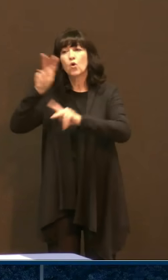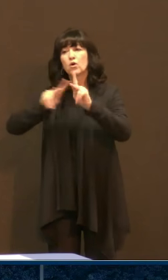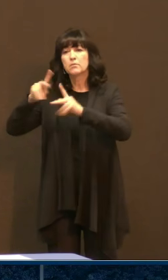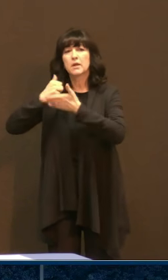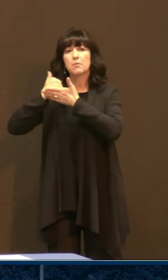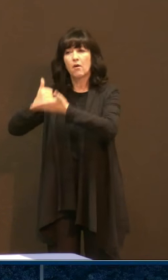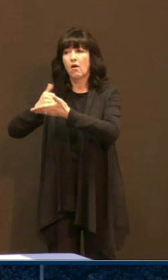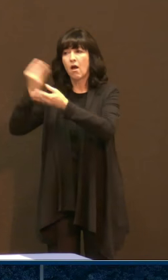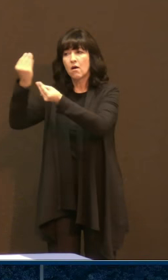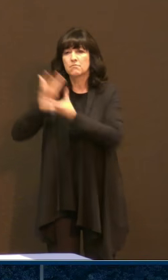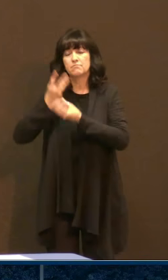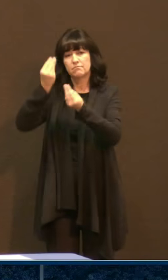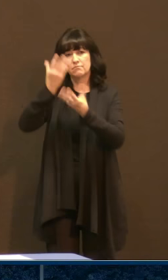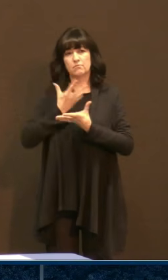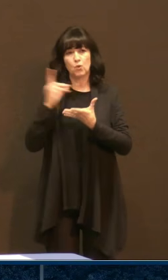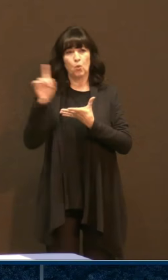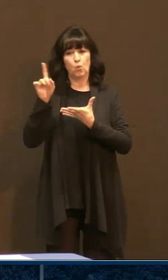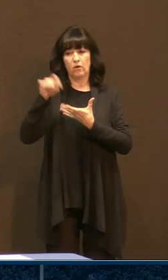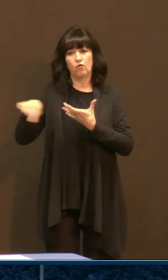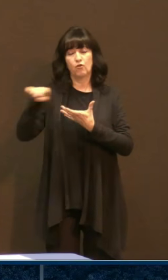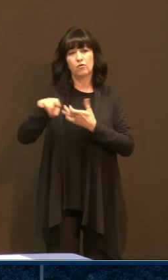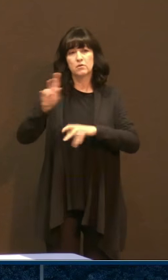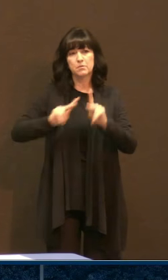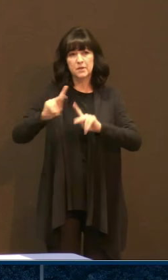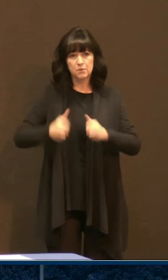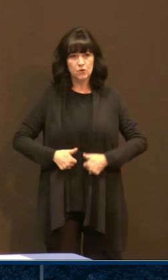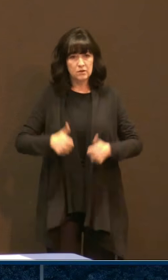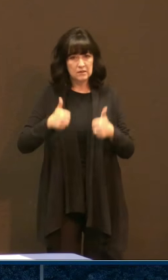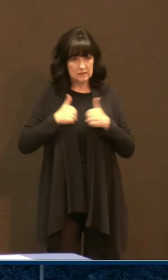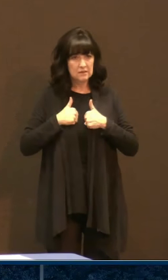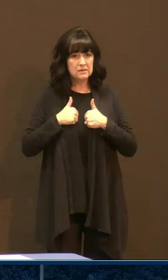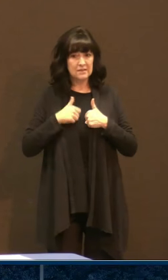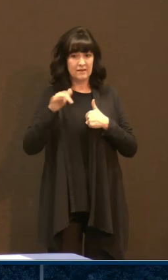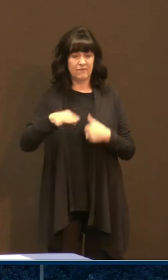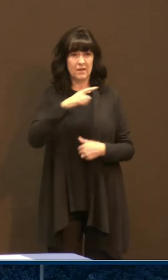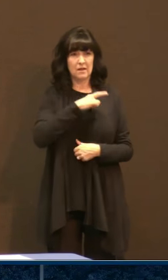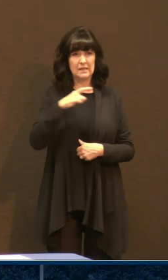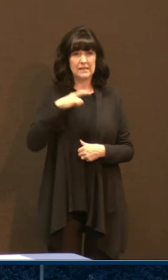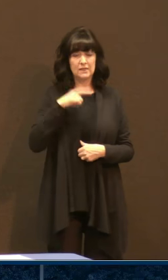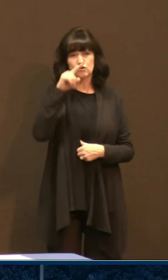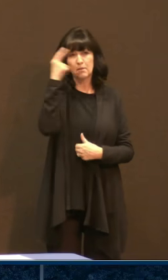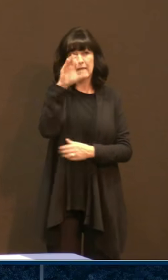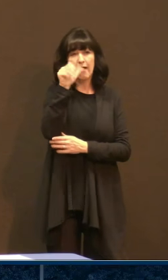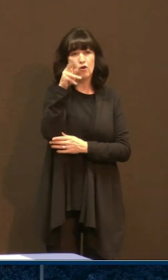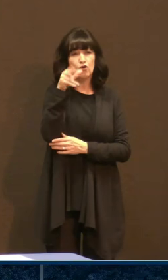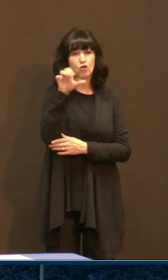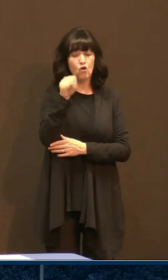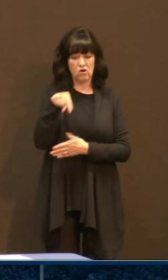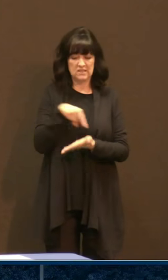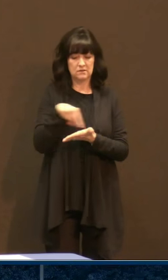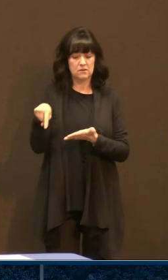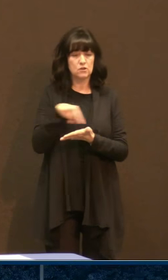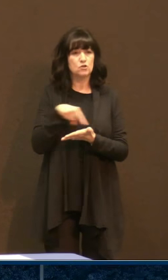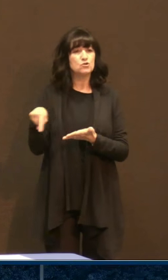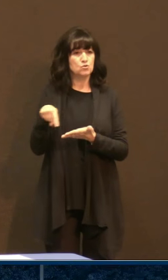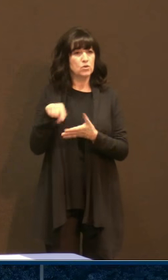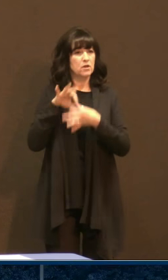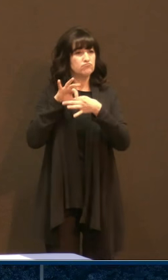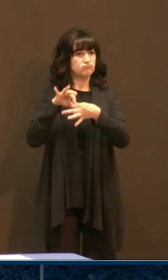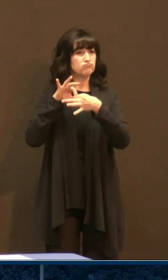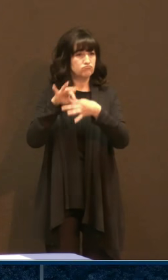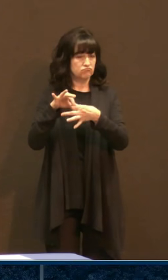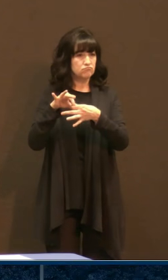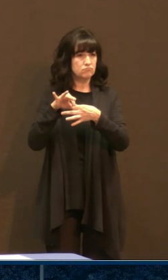series of recommendations from the Legislative Black Caucus this week. We've got phone